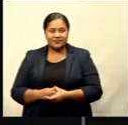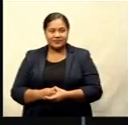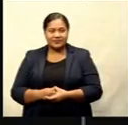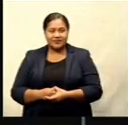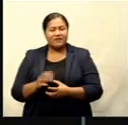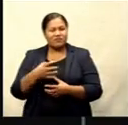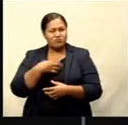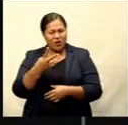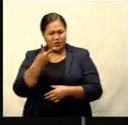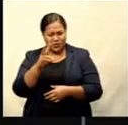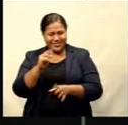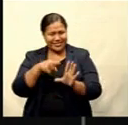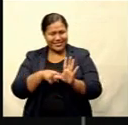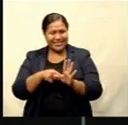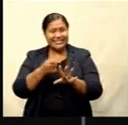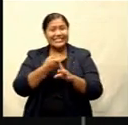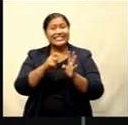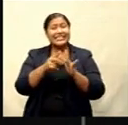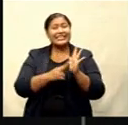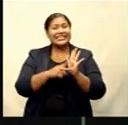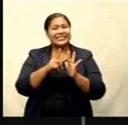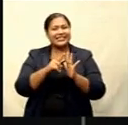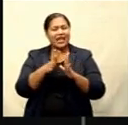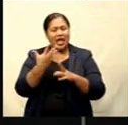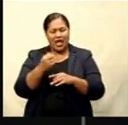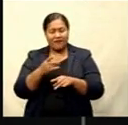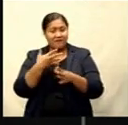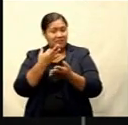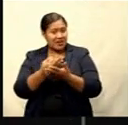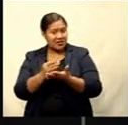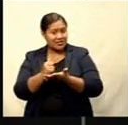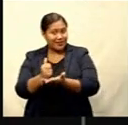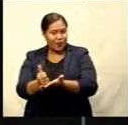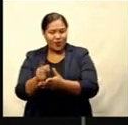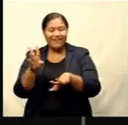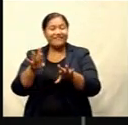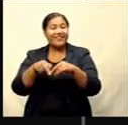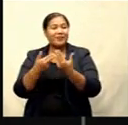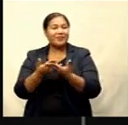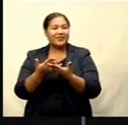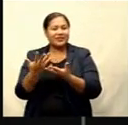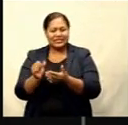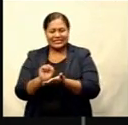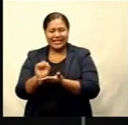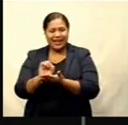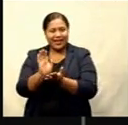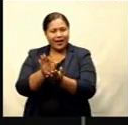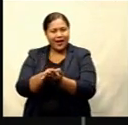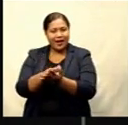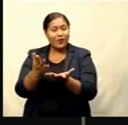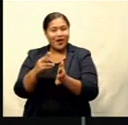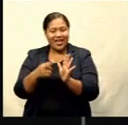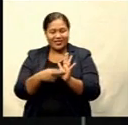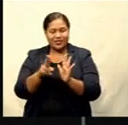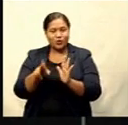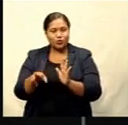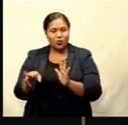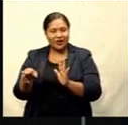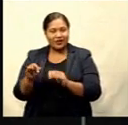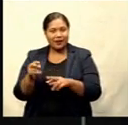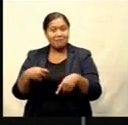For over 20 years, Kinisemere Tamanivalu has been financially supporting her family by selling kai at the Nosori market.